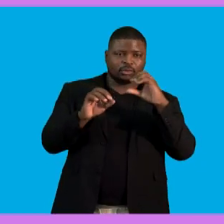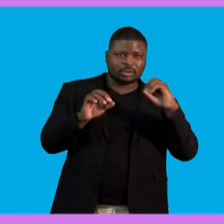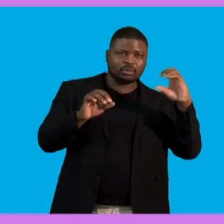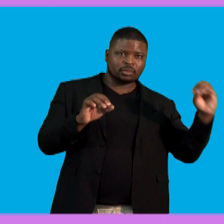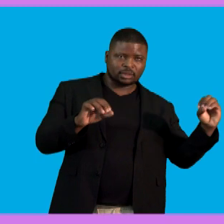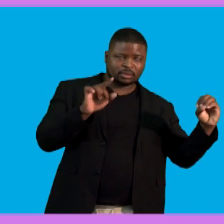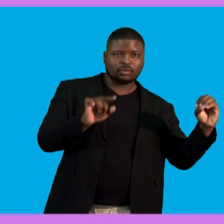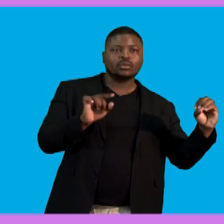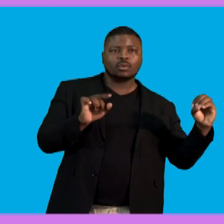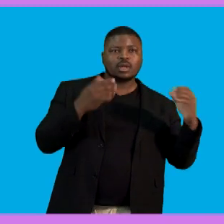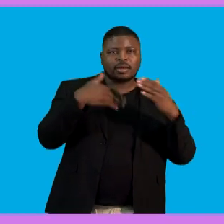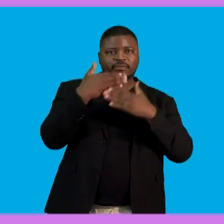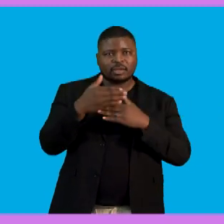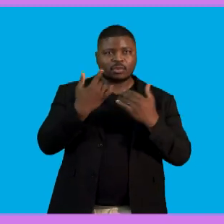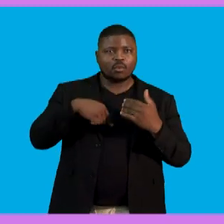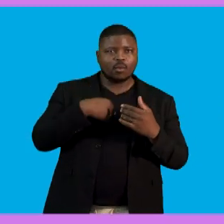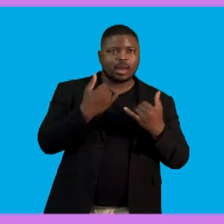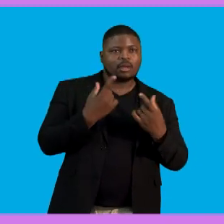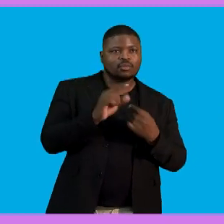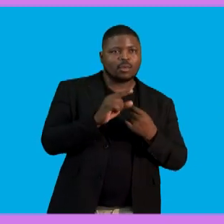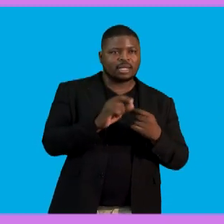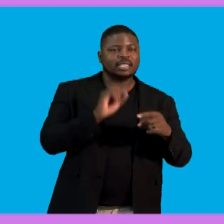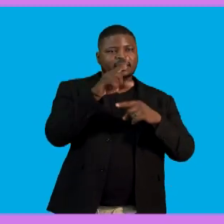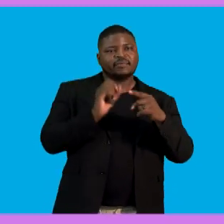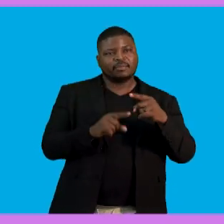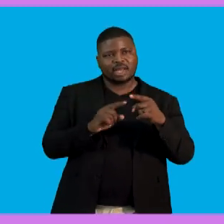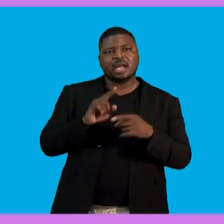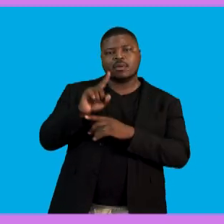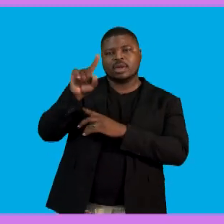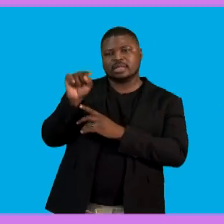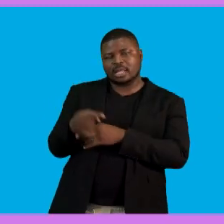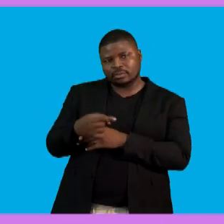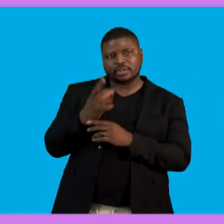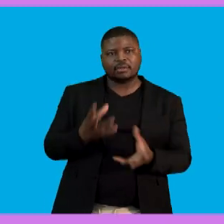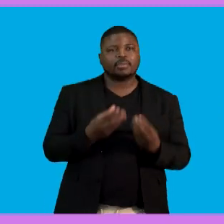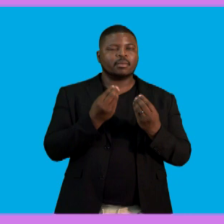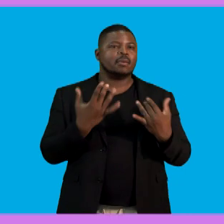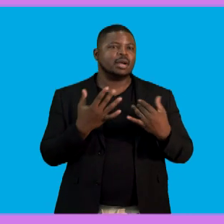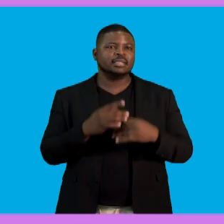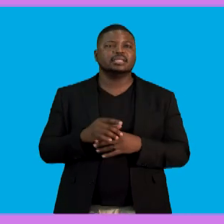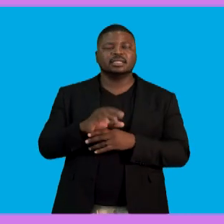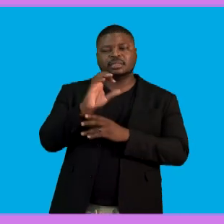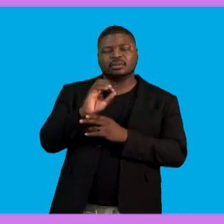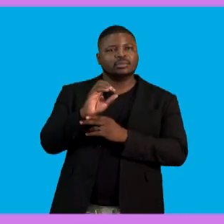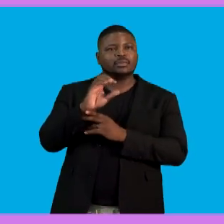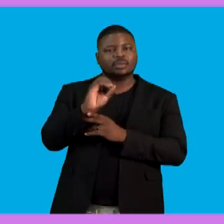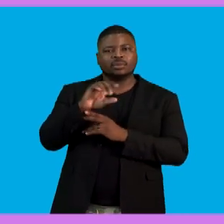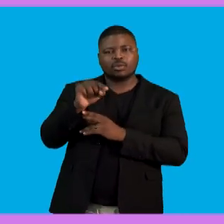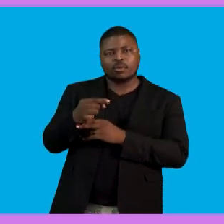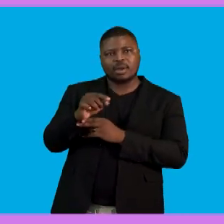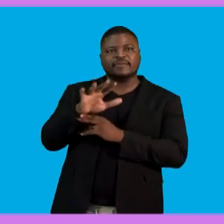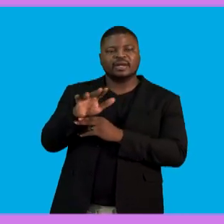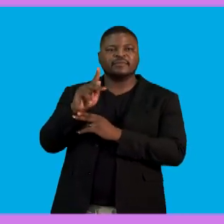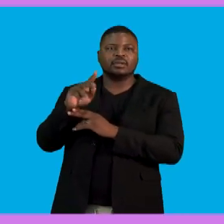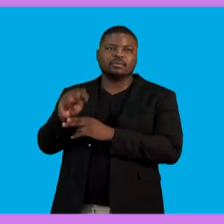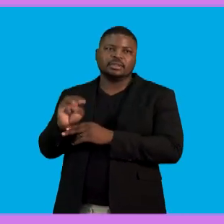you are ending. But we are dividing. So it means we divide by 1,000, which gives us 0.5 kilometers. Then let's move